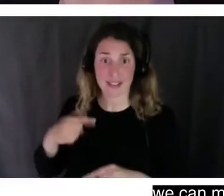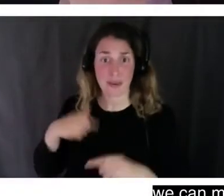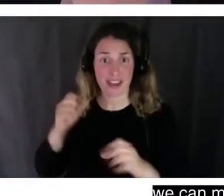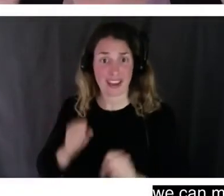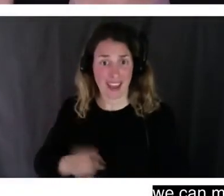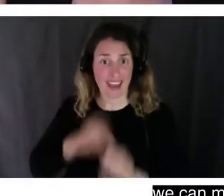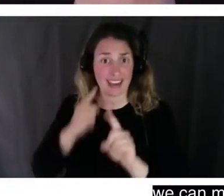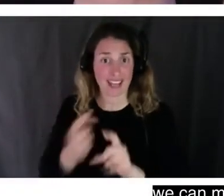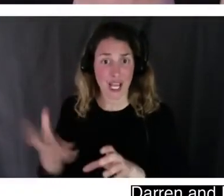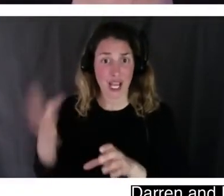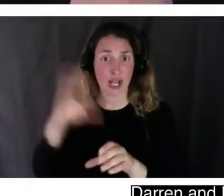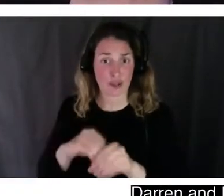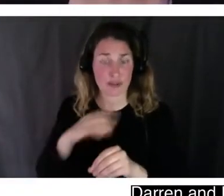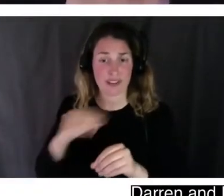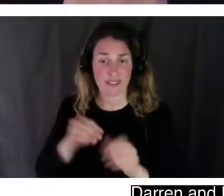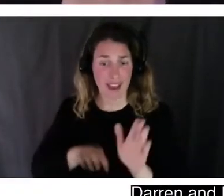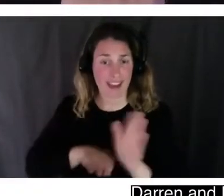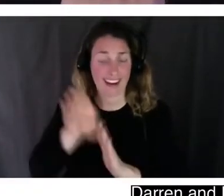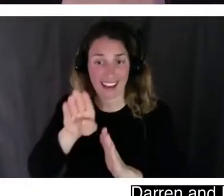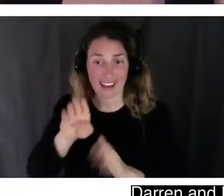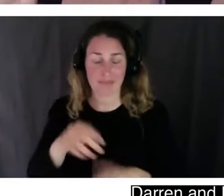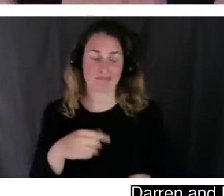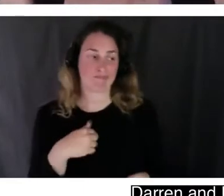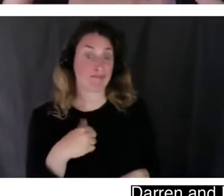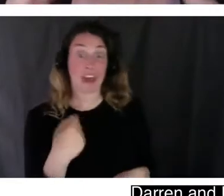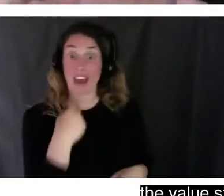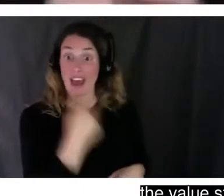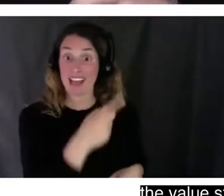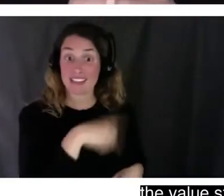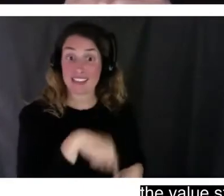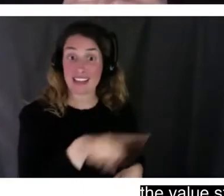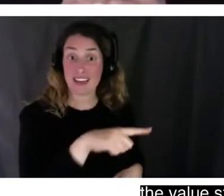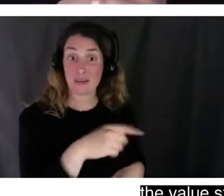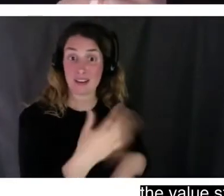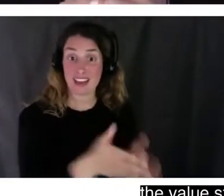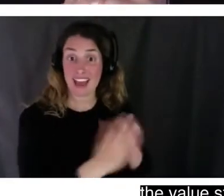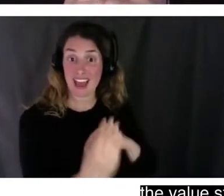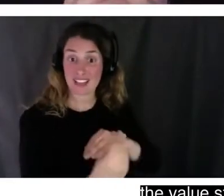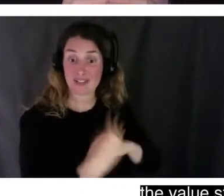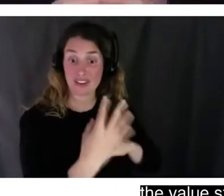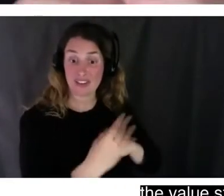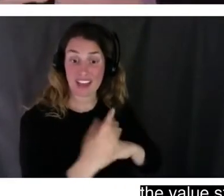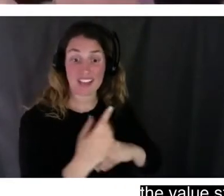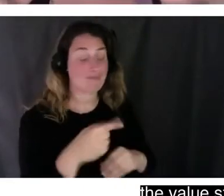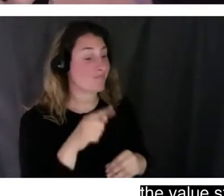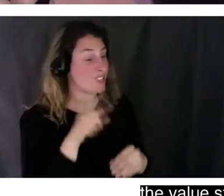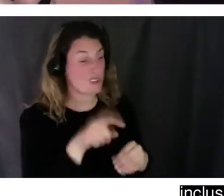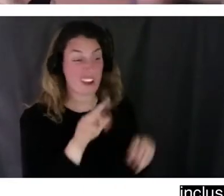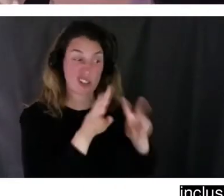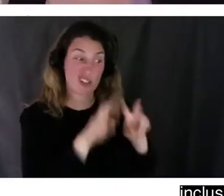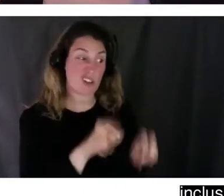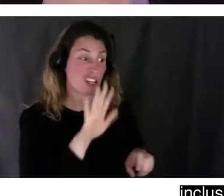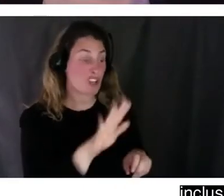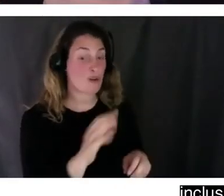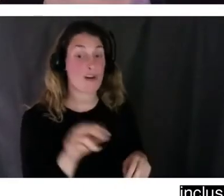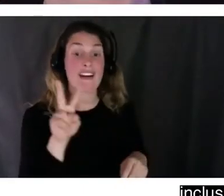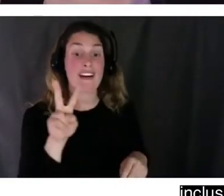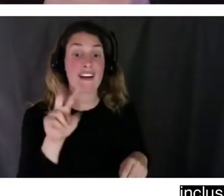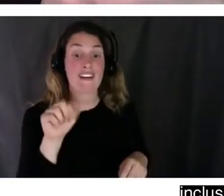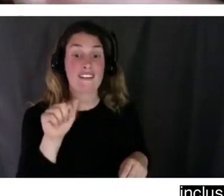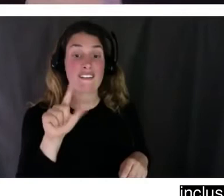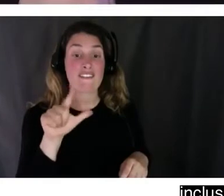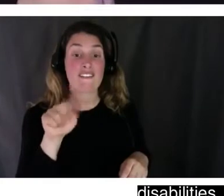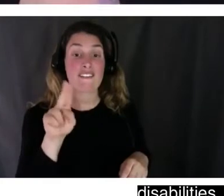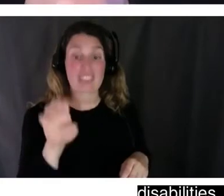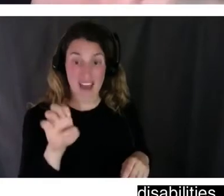on. And I have to tell you, Darren, I tell them, we need to go back to the value statement, because people think inclusion,